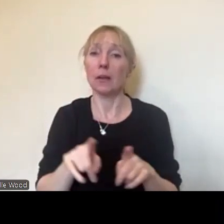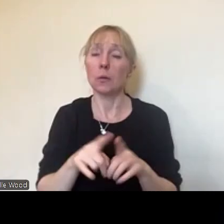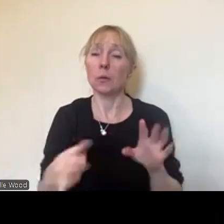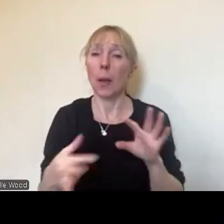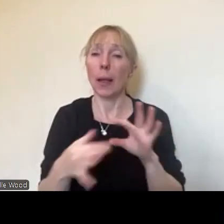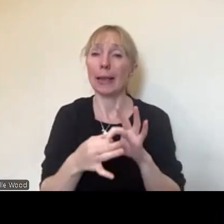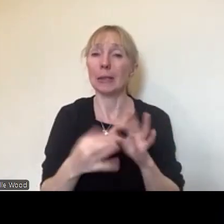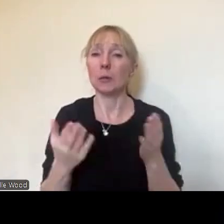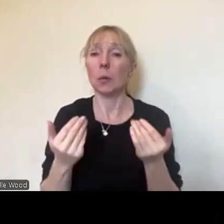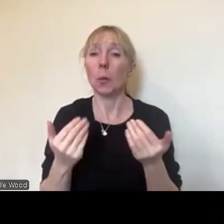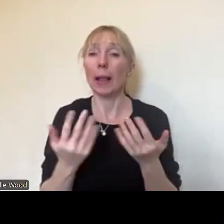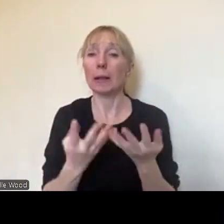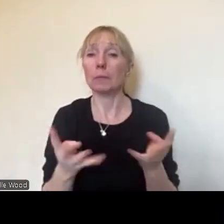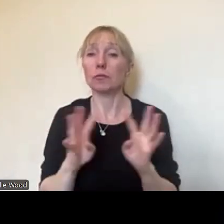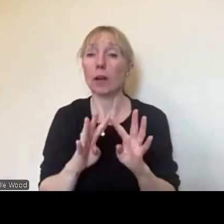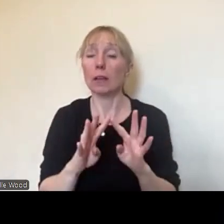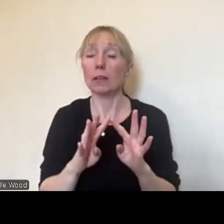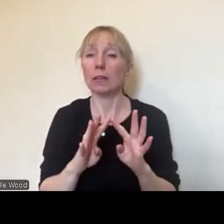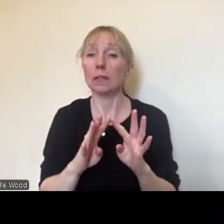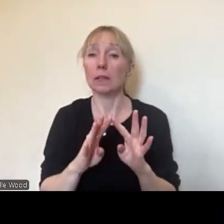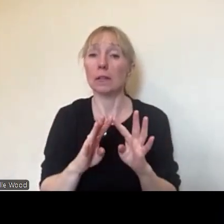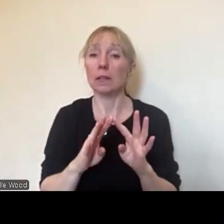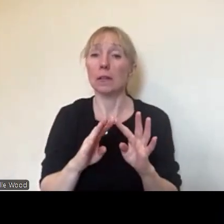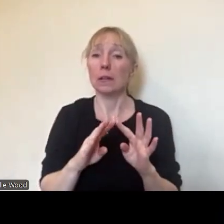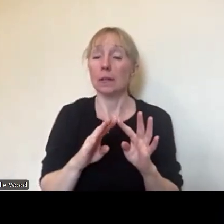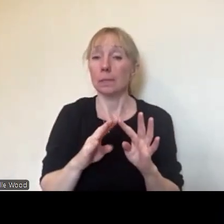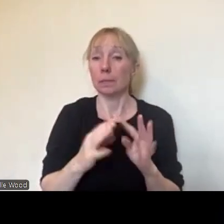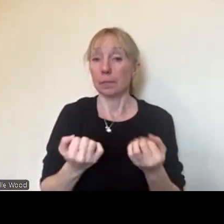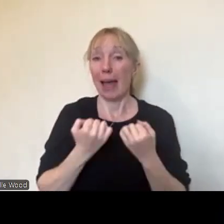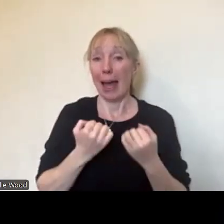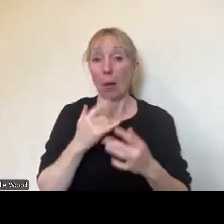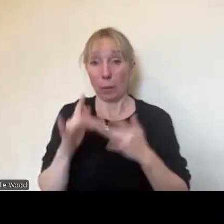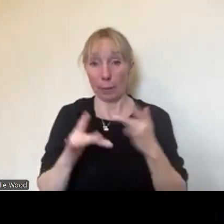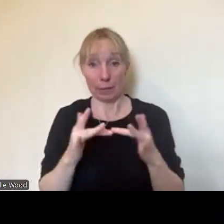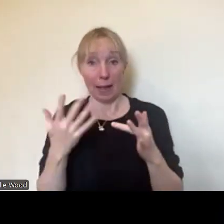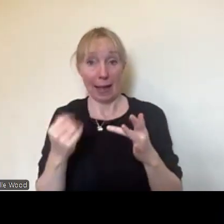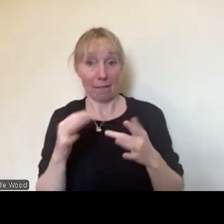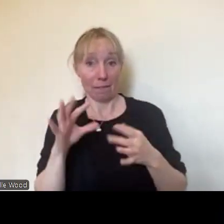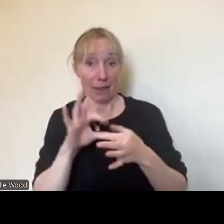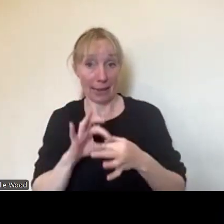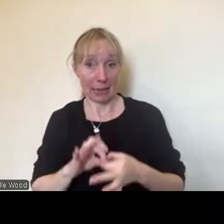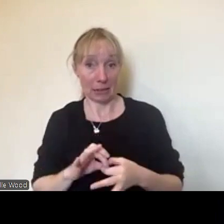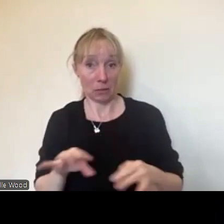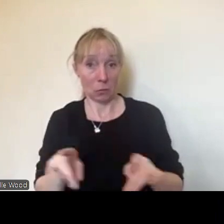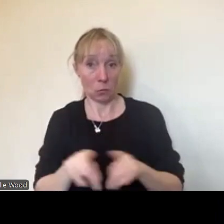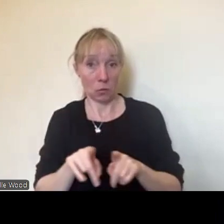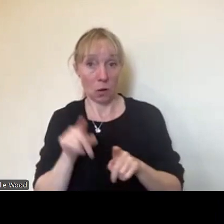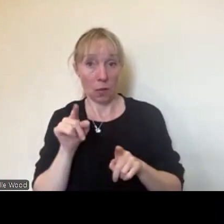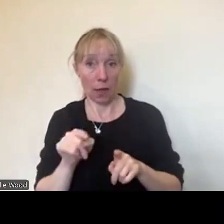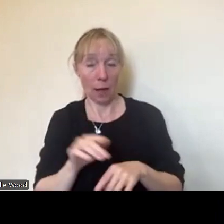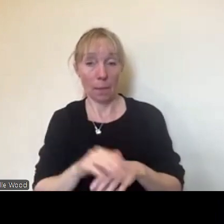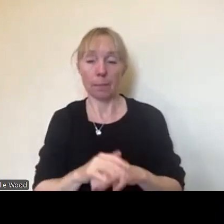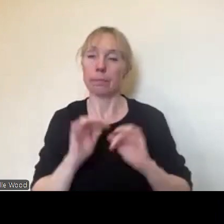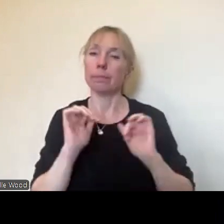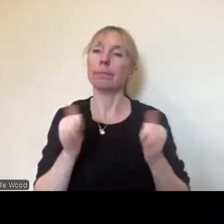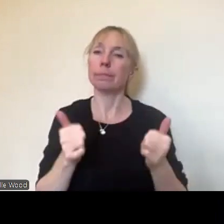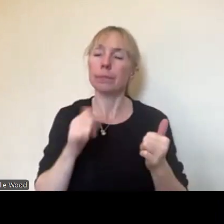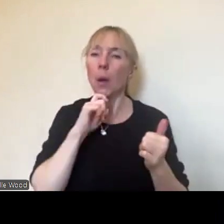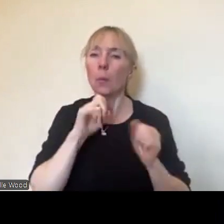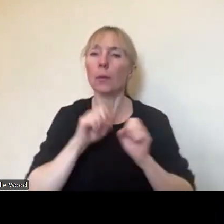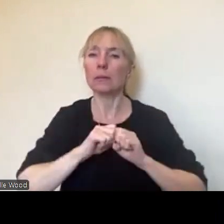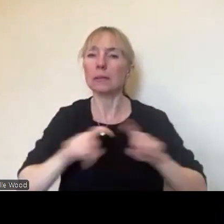Wellcome Trust as well, or our website has got links within it. Yes, I'll send those around.